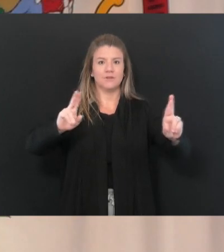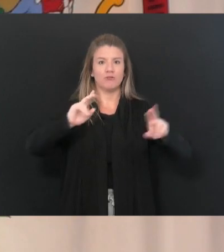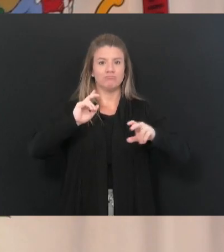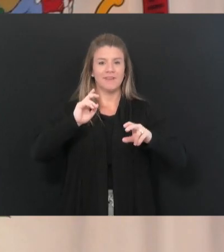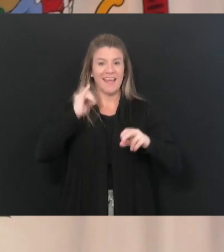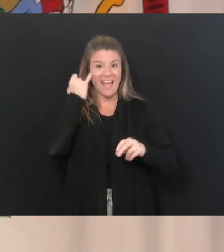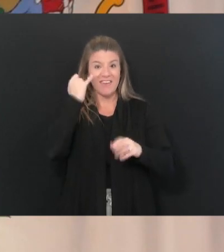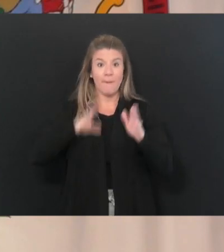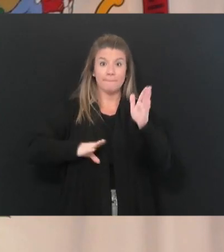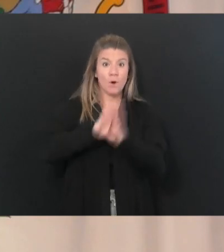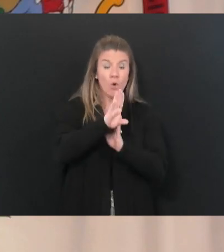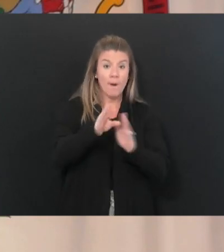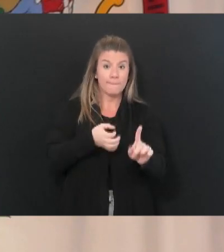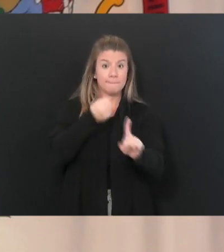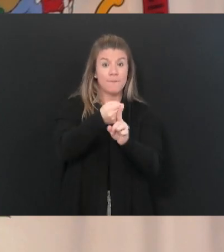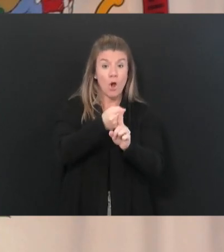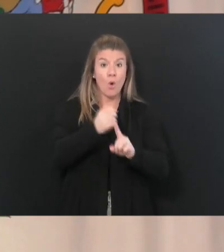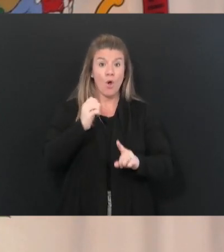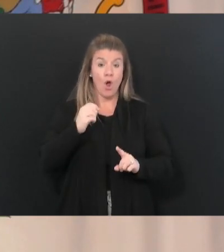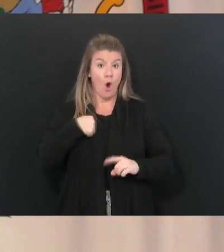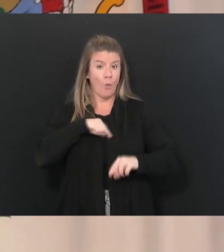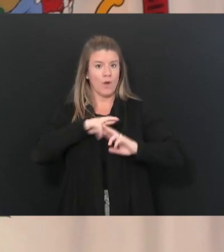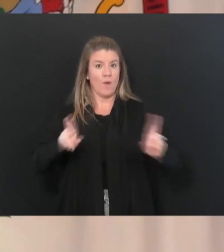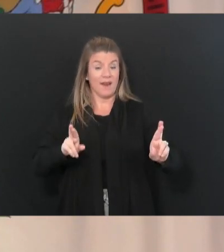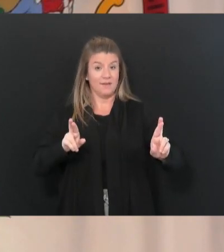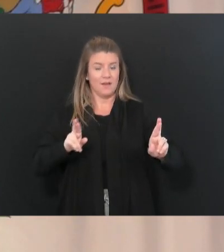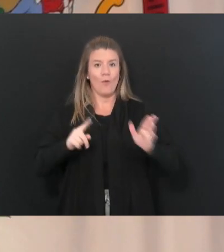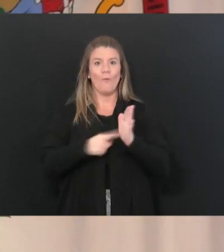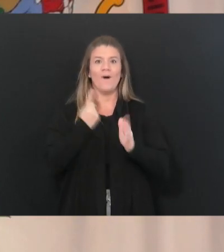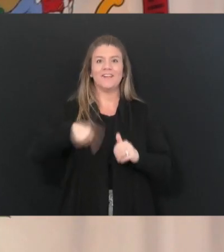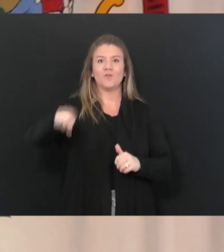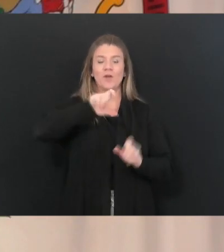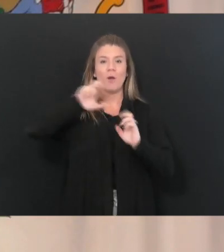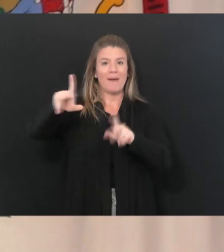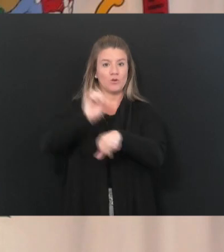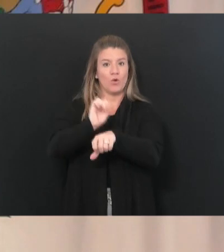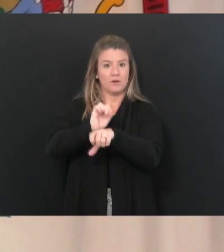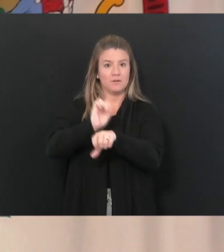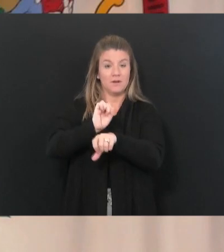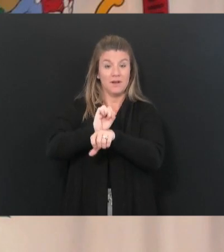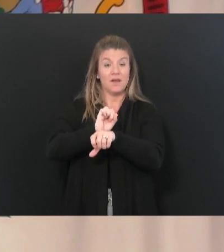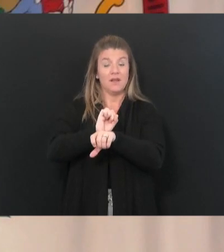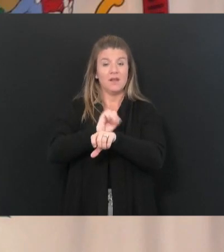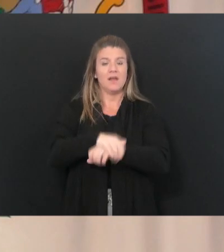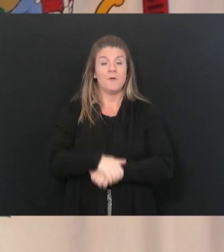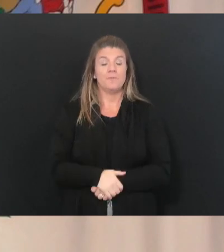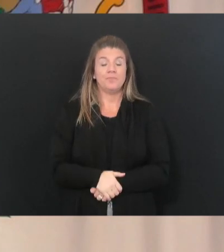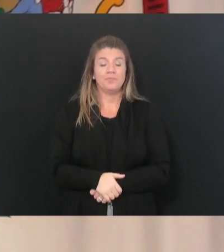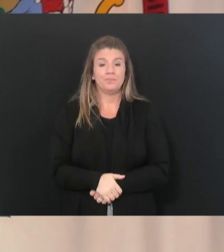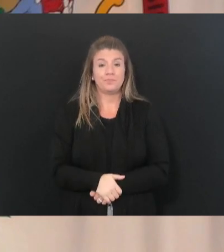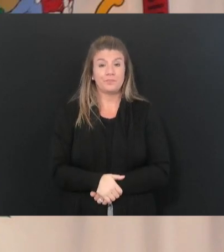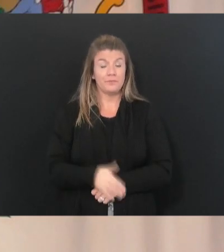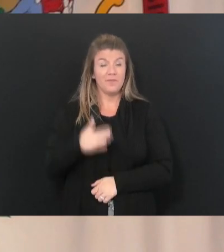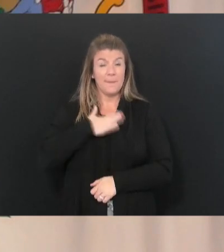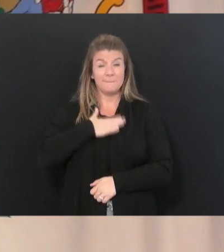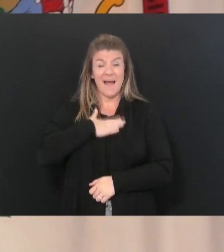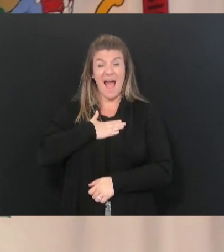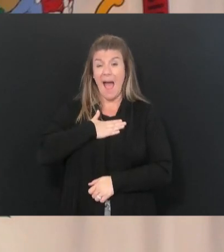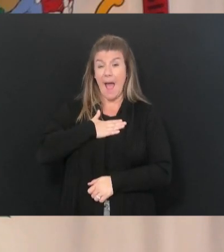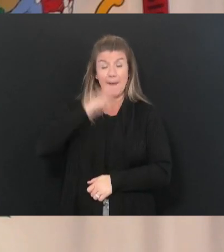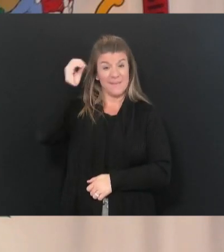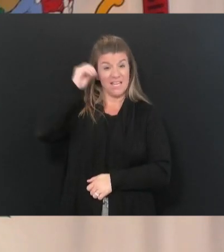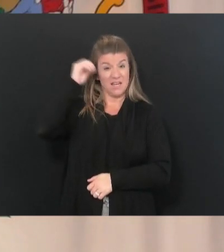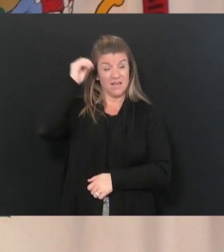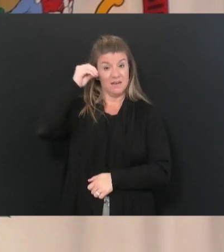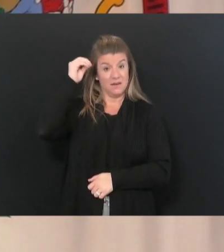have a breakout once we start back to work and everything. I think we're probably